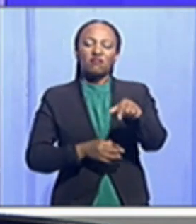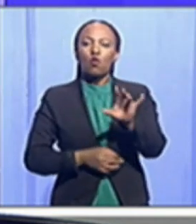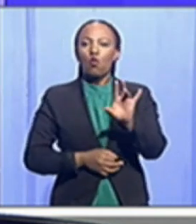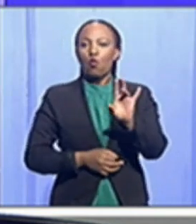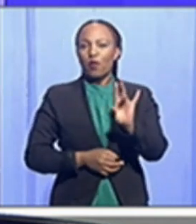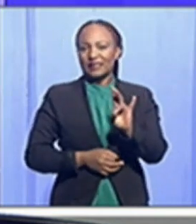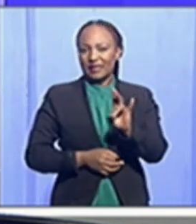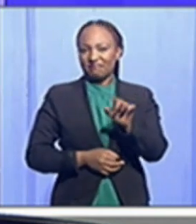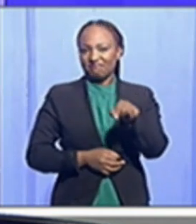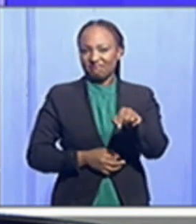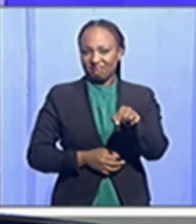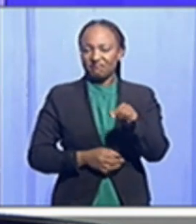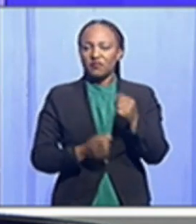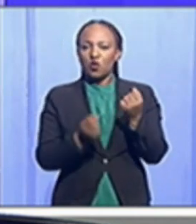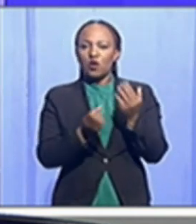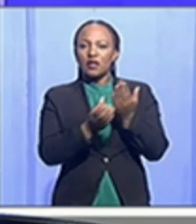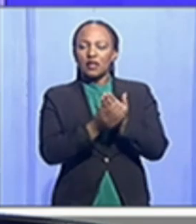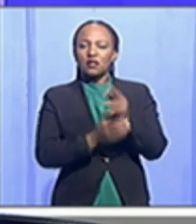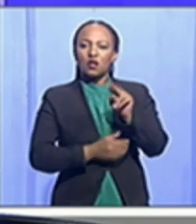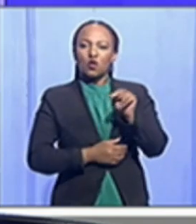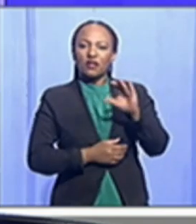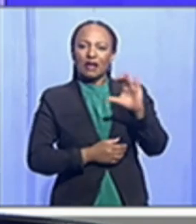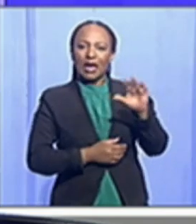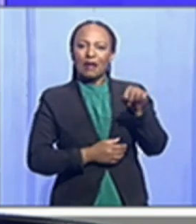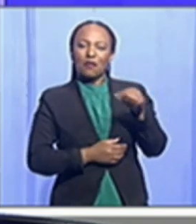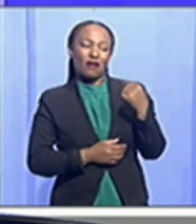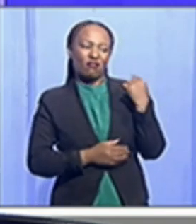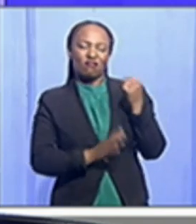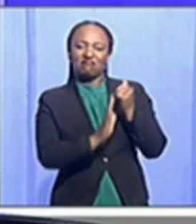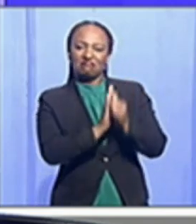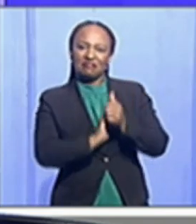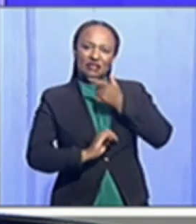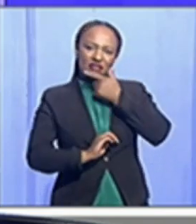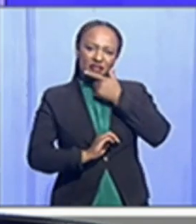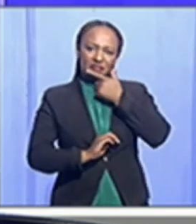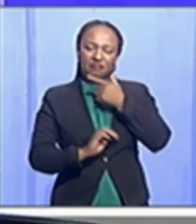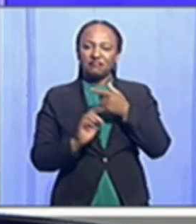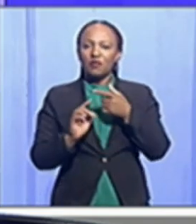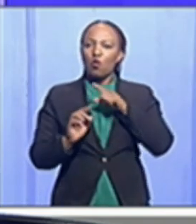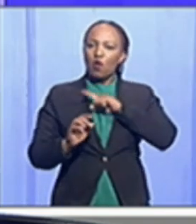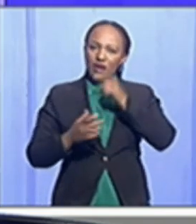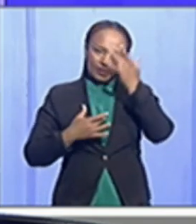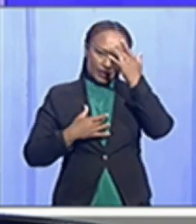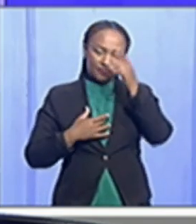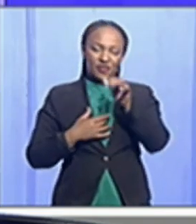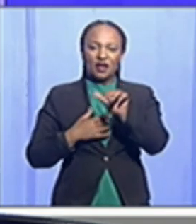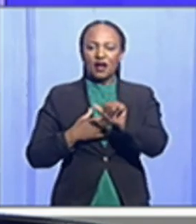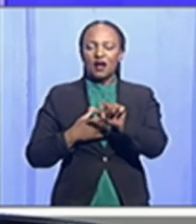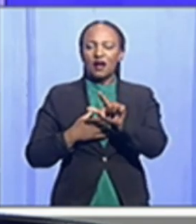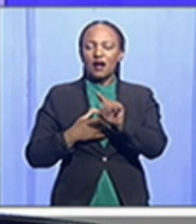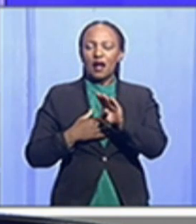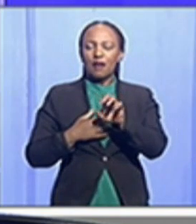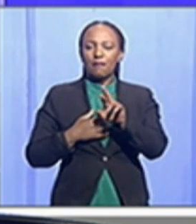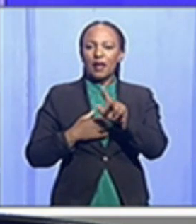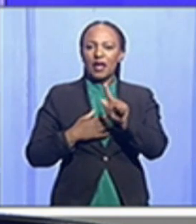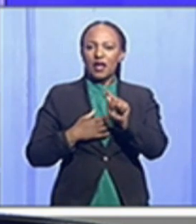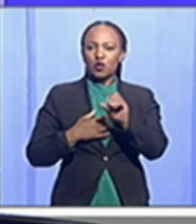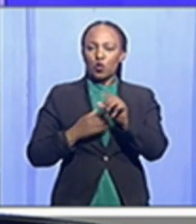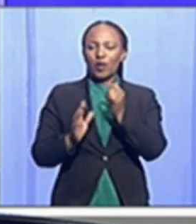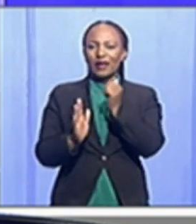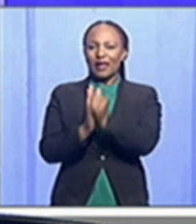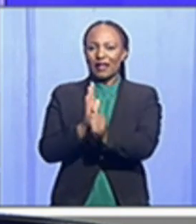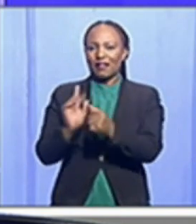go lona ke kgorotsheko ya magistrata wa Northern Cape ka lebaka la bolwetši Alberto Matthews go be go a thuntšitšwe le go bolaya Mandy Bailey